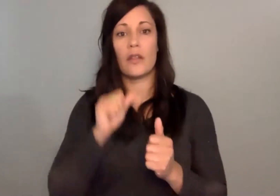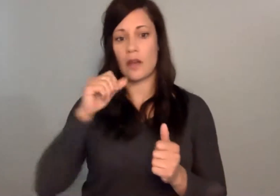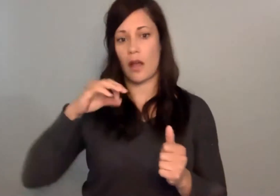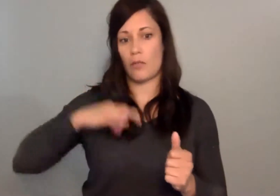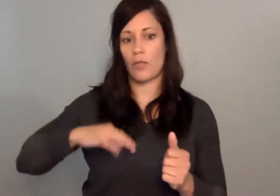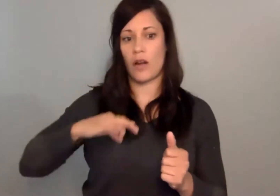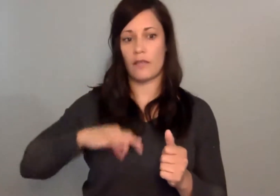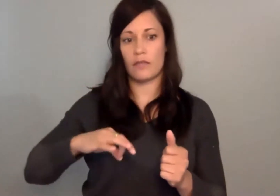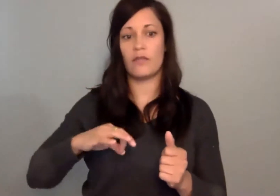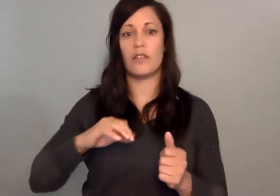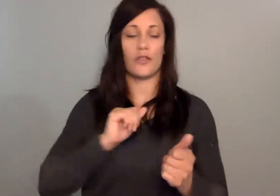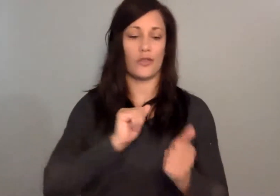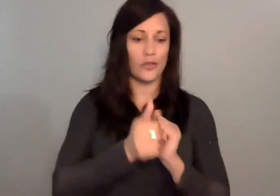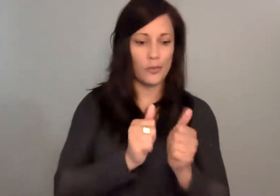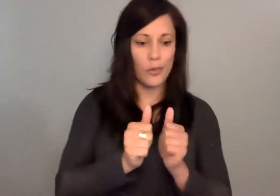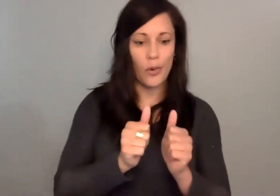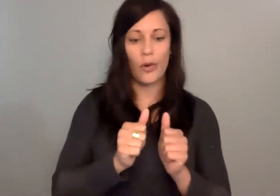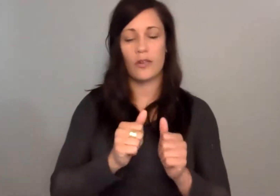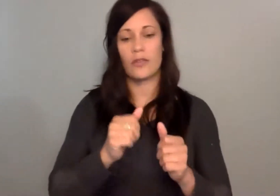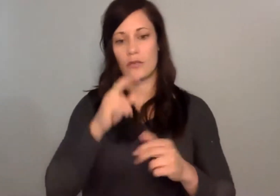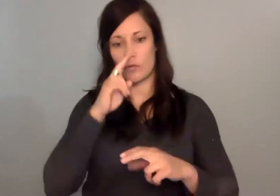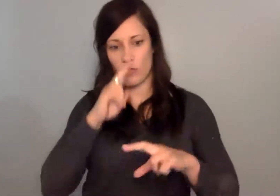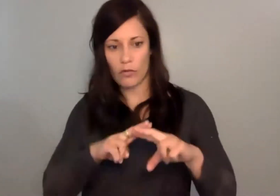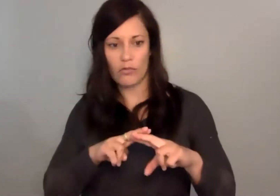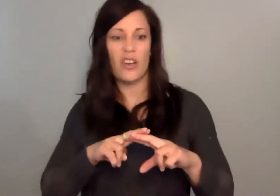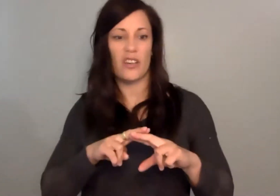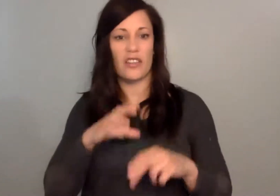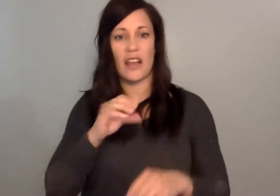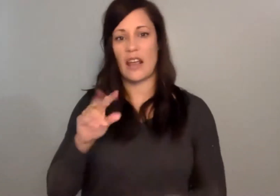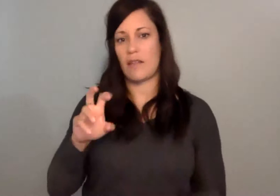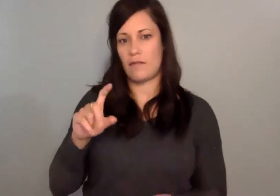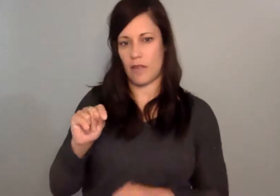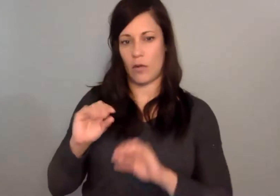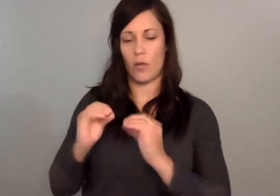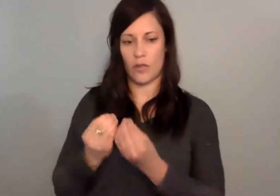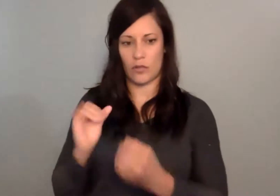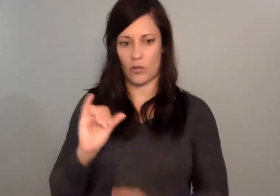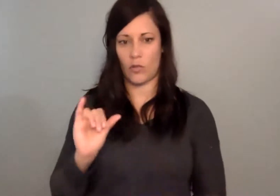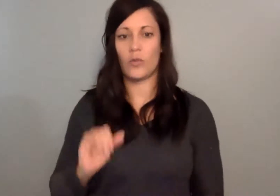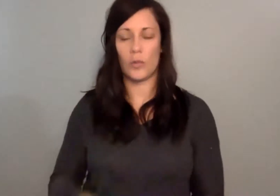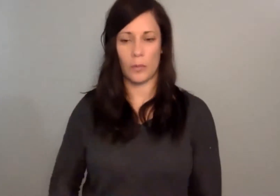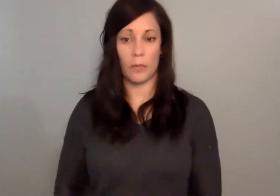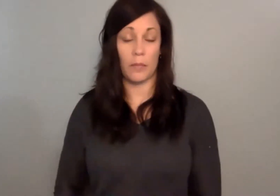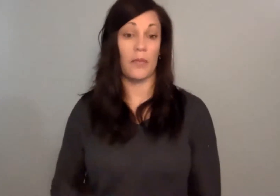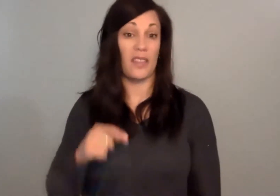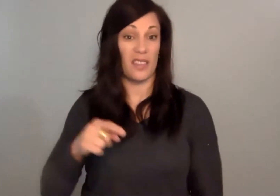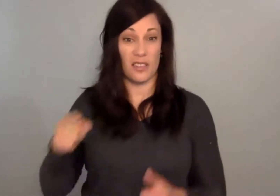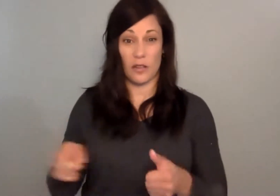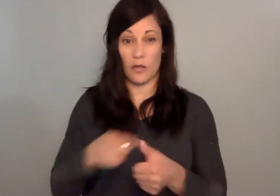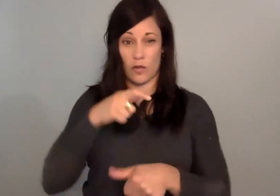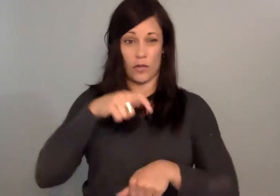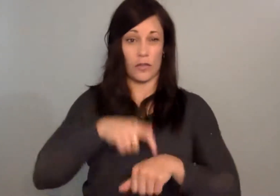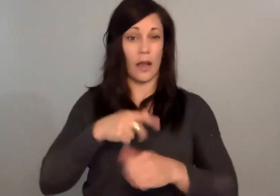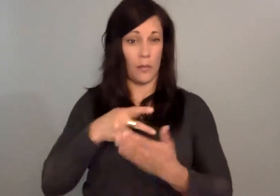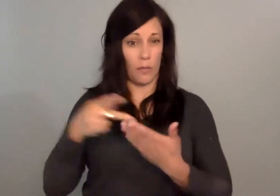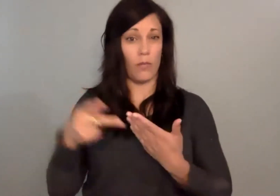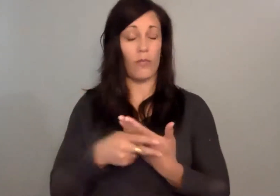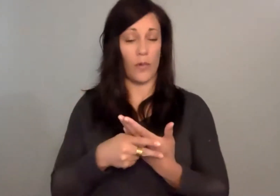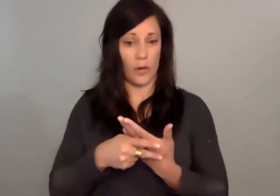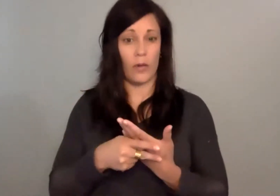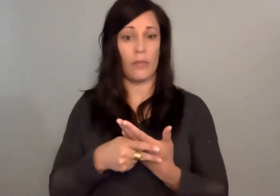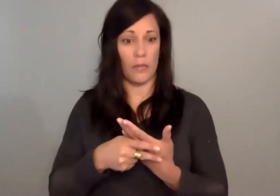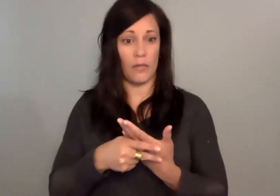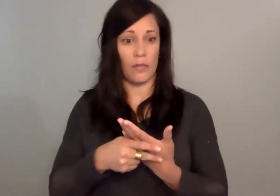associations, sports and recreation organizations, and veterans organizations. This is a first-of-a-kind program and